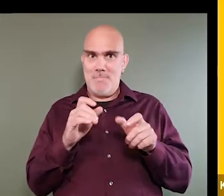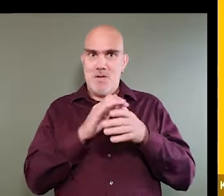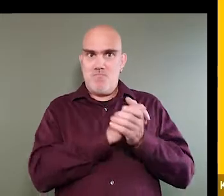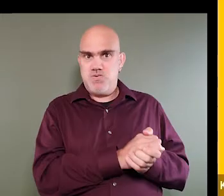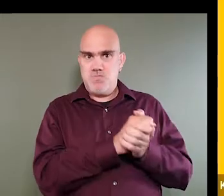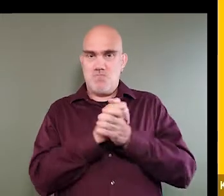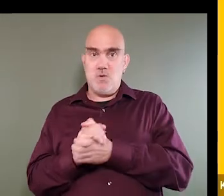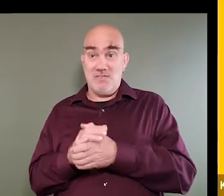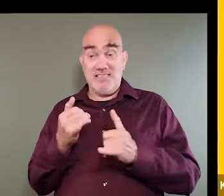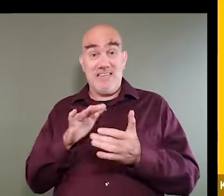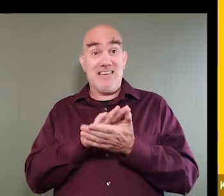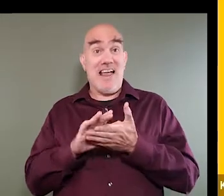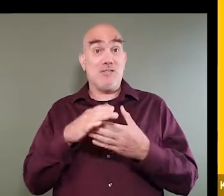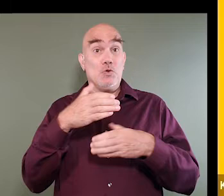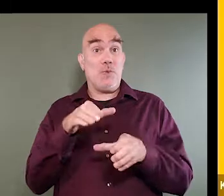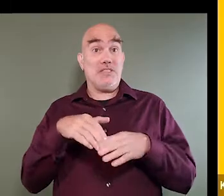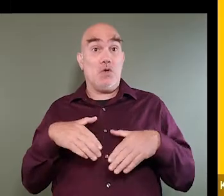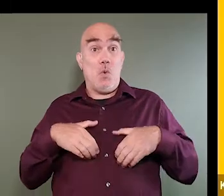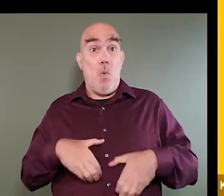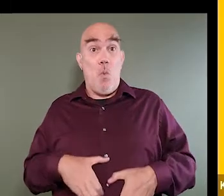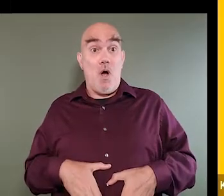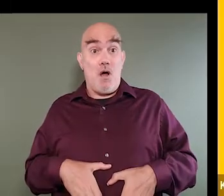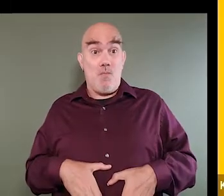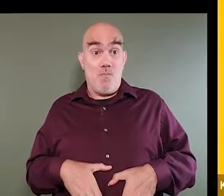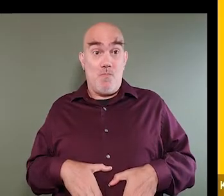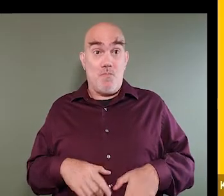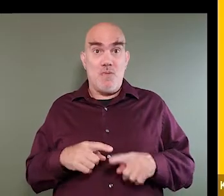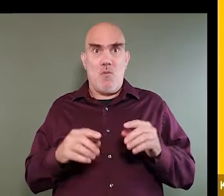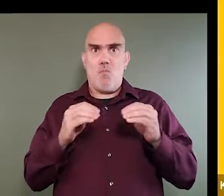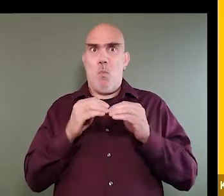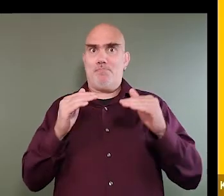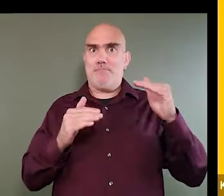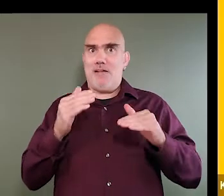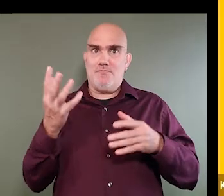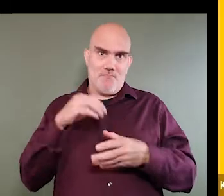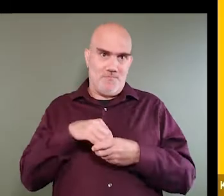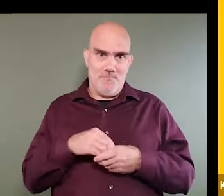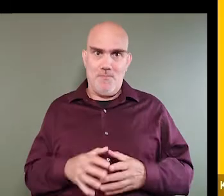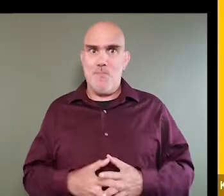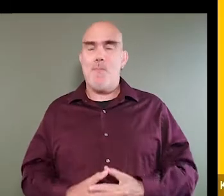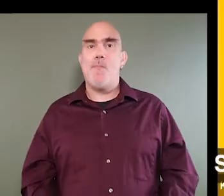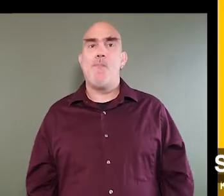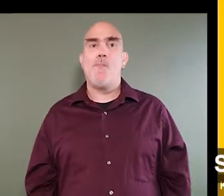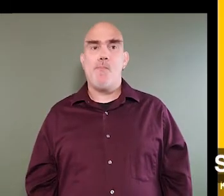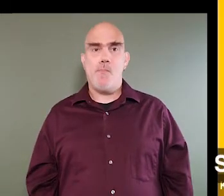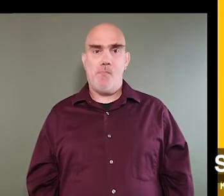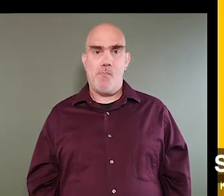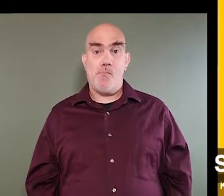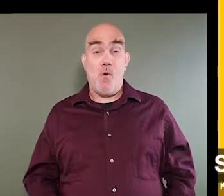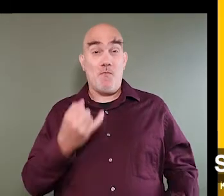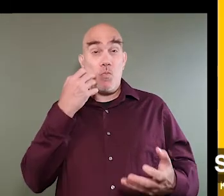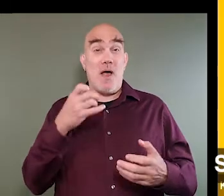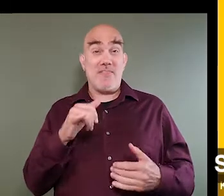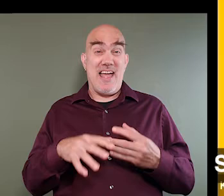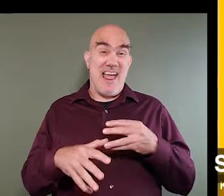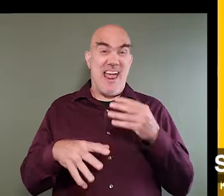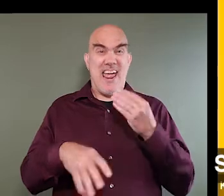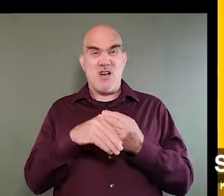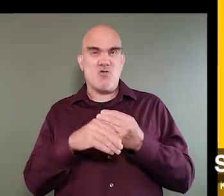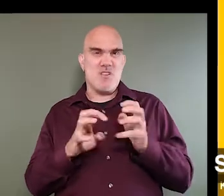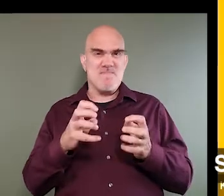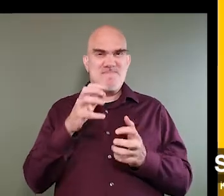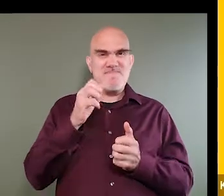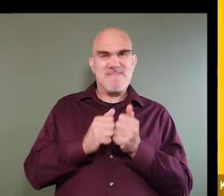So you still get that nice twist in his core. You just got a lot more balance involved. So if you want that extra mean hard